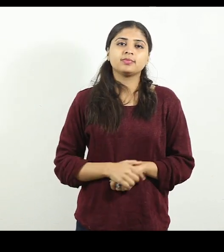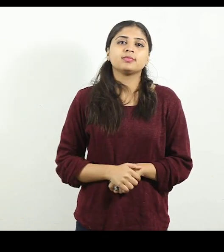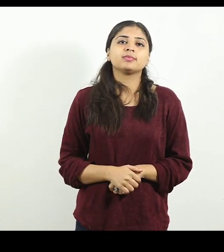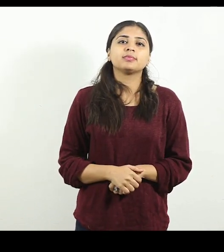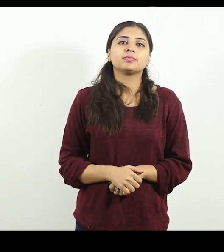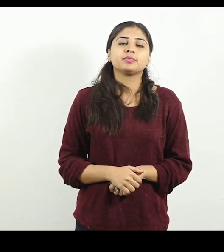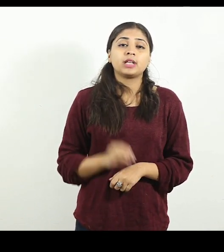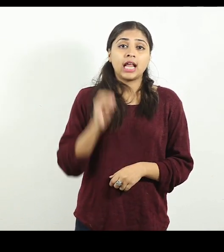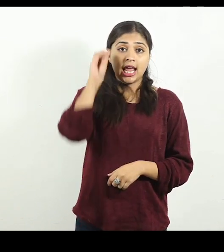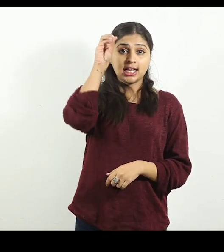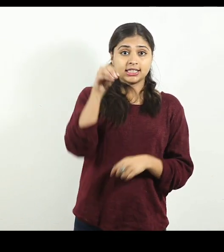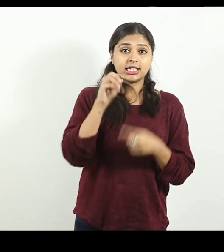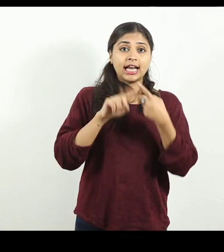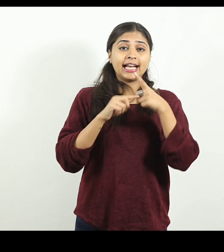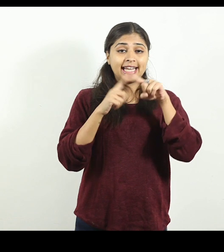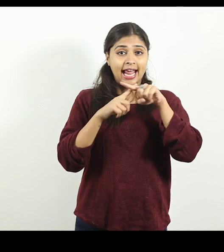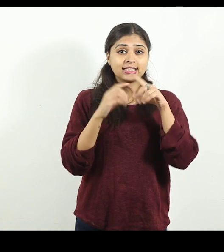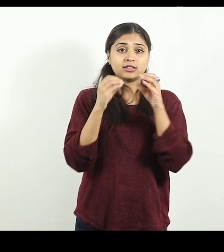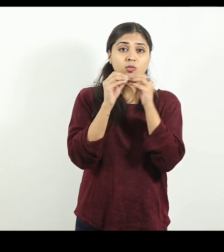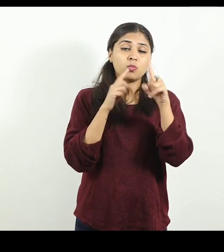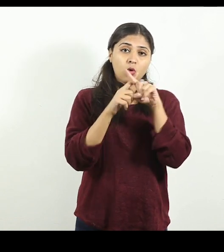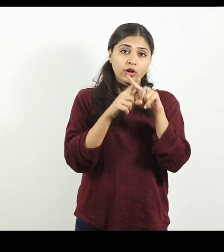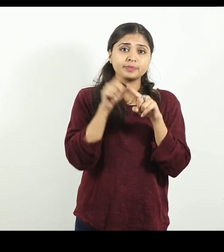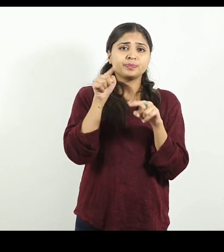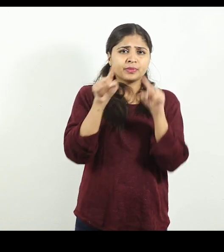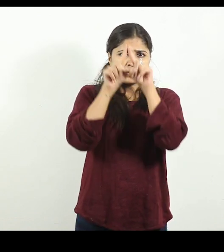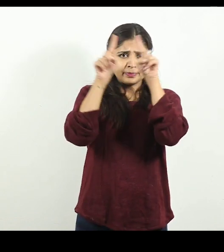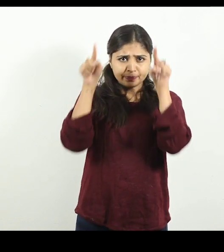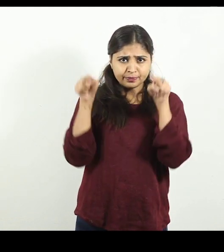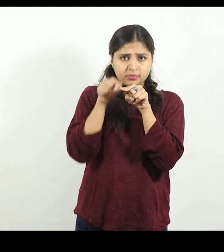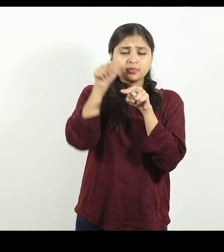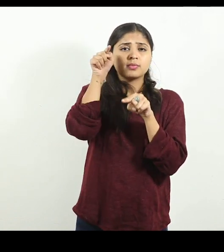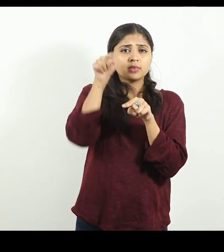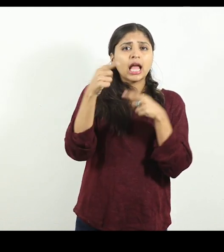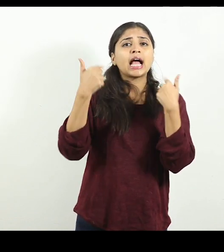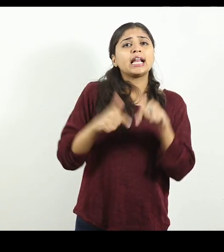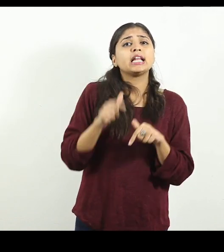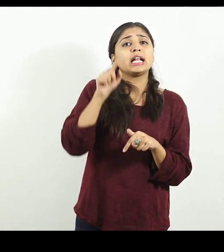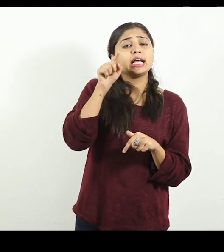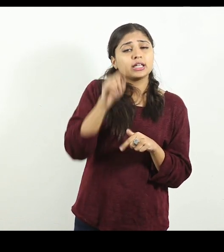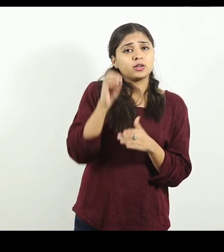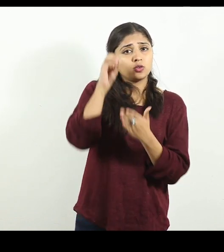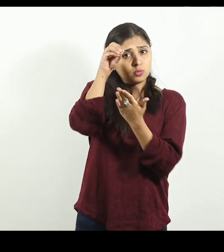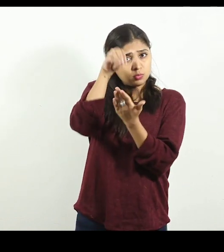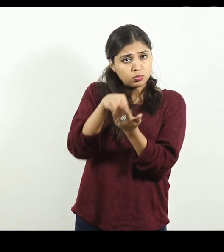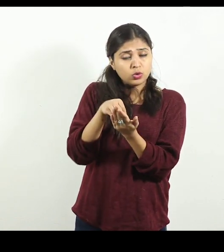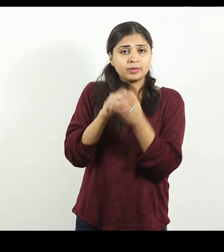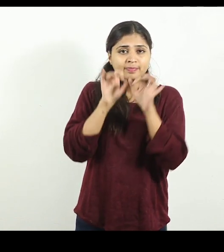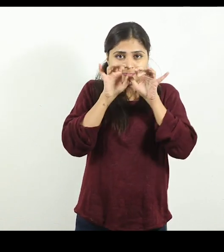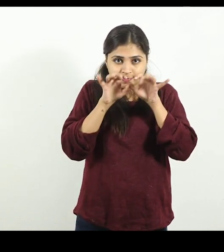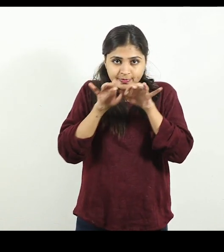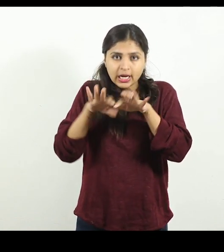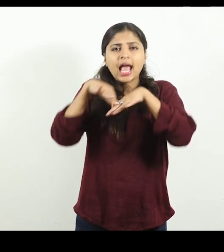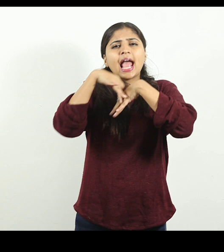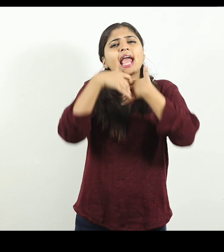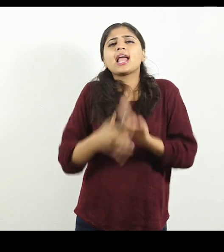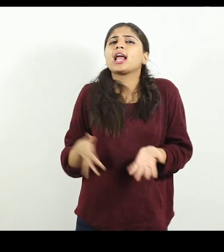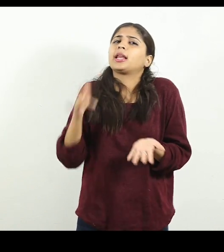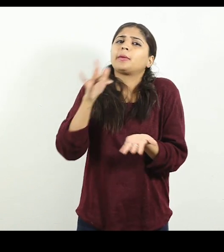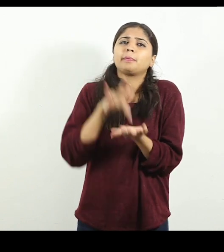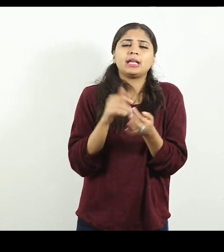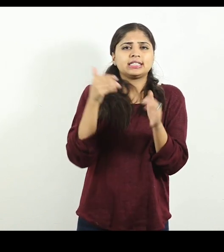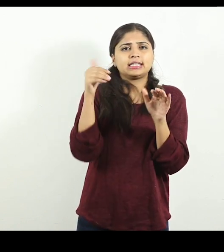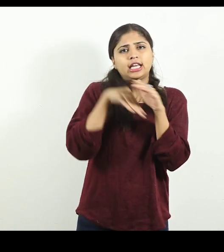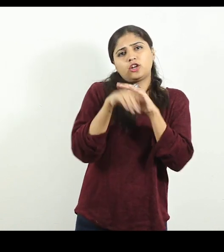Delete. Inserting text box. A text box is an object that lets you put and type